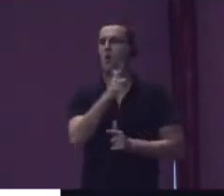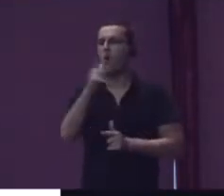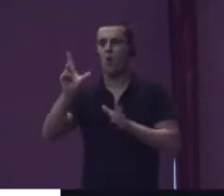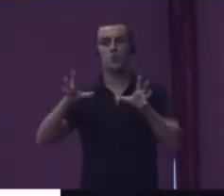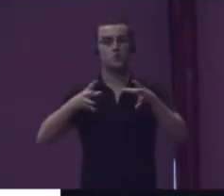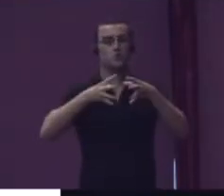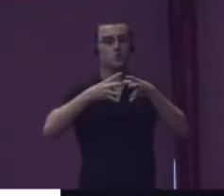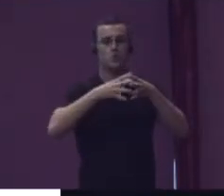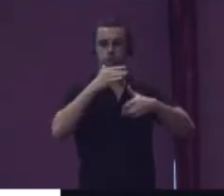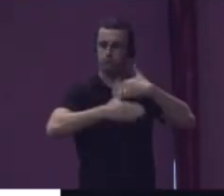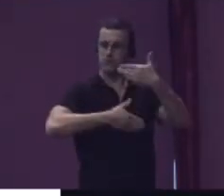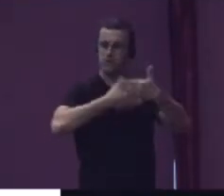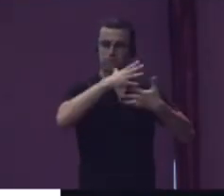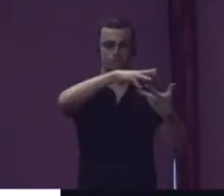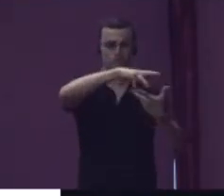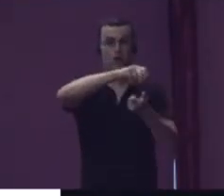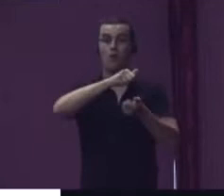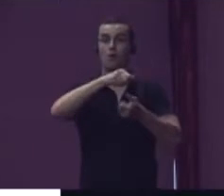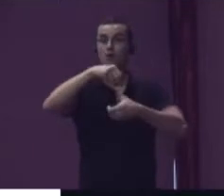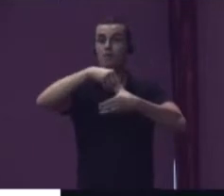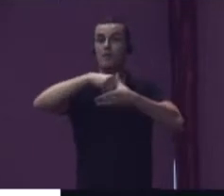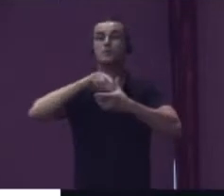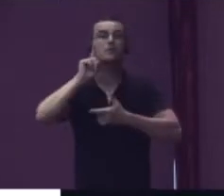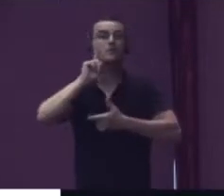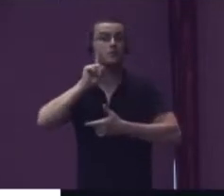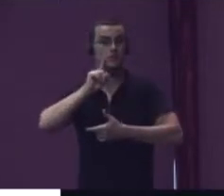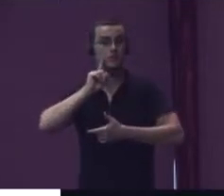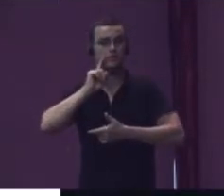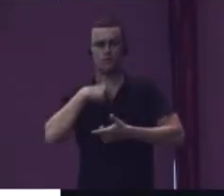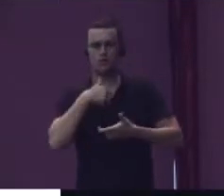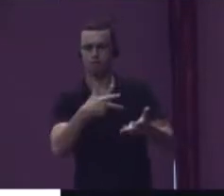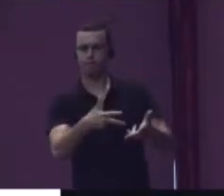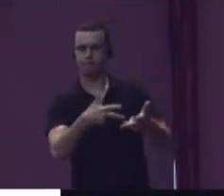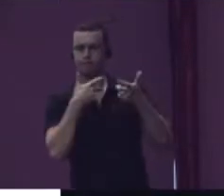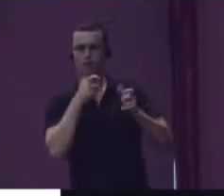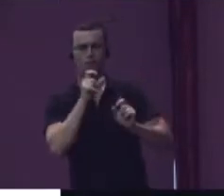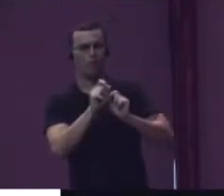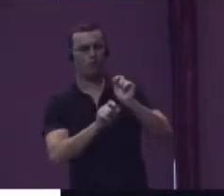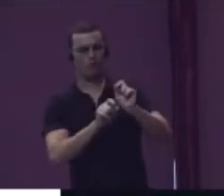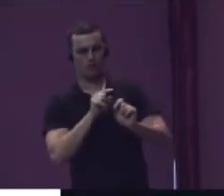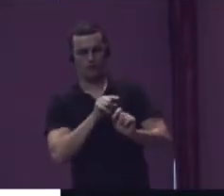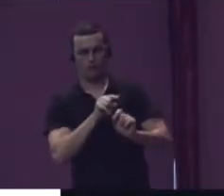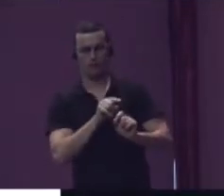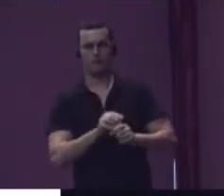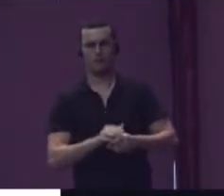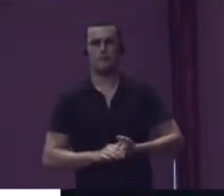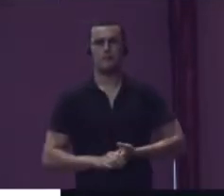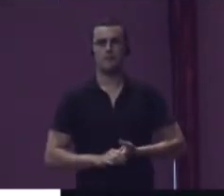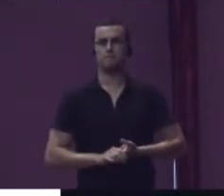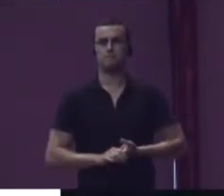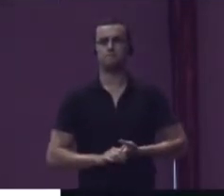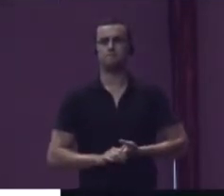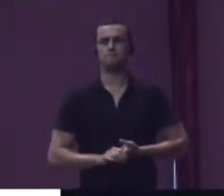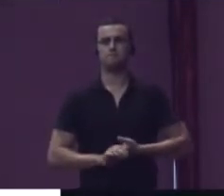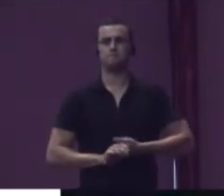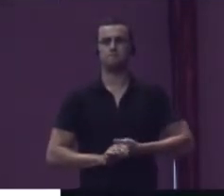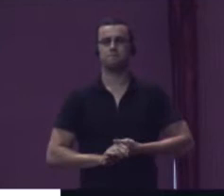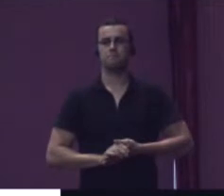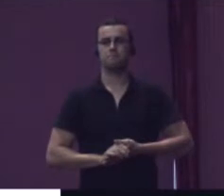as, quote, TBAs, traditional birth attendants. That means it ignores social